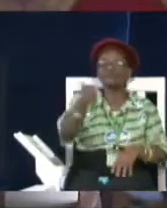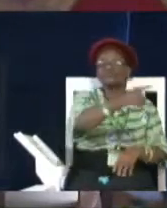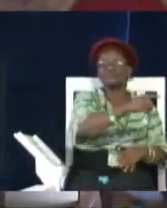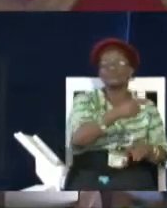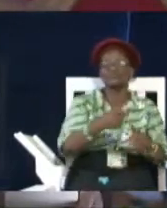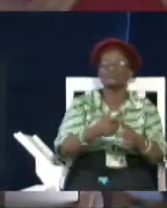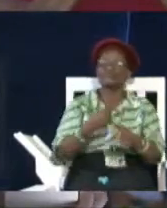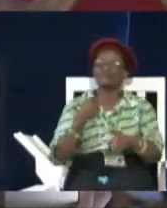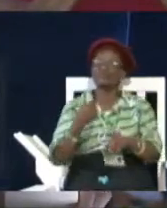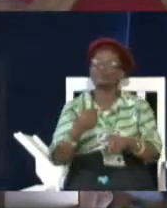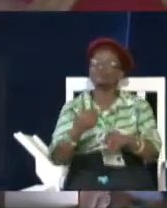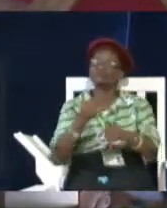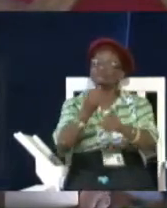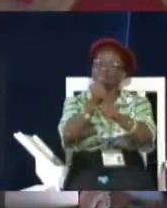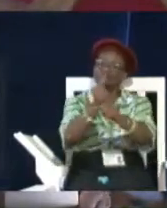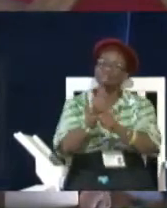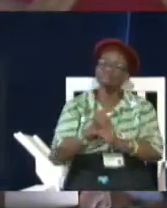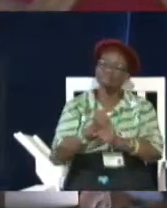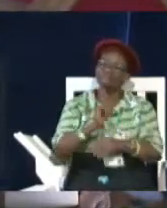from receiving